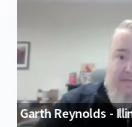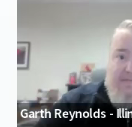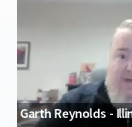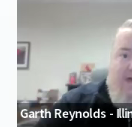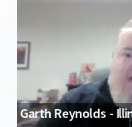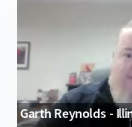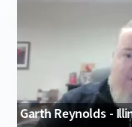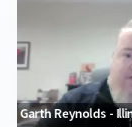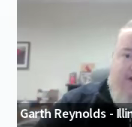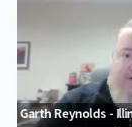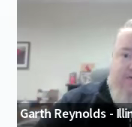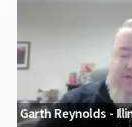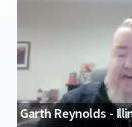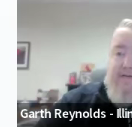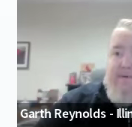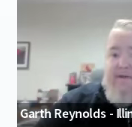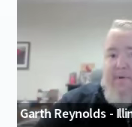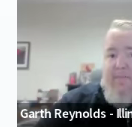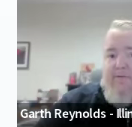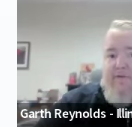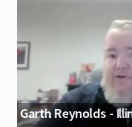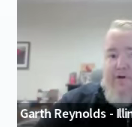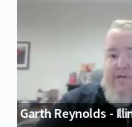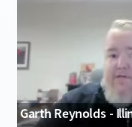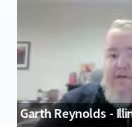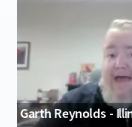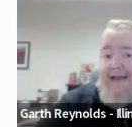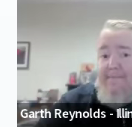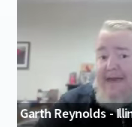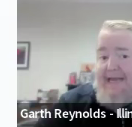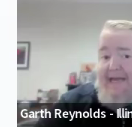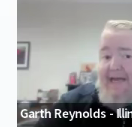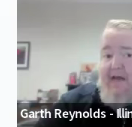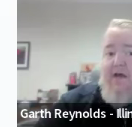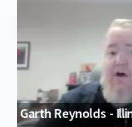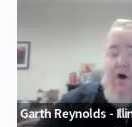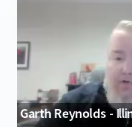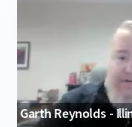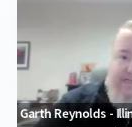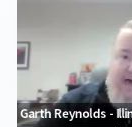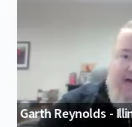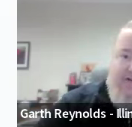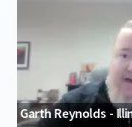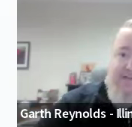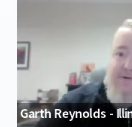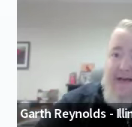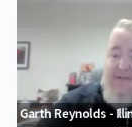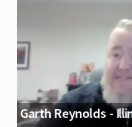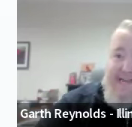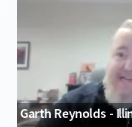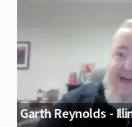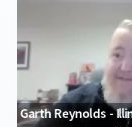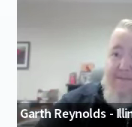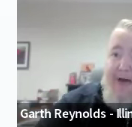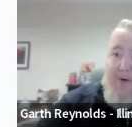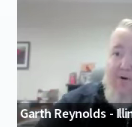pharmacy. And of course, increase oversight by the Department of Insurance and Medicaid over these contracts to allow